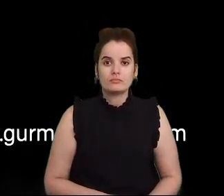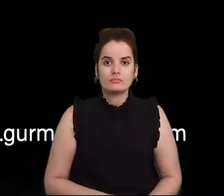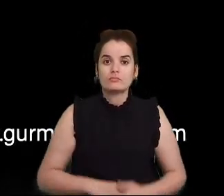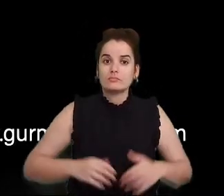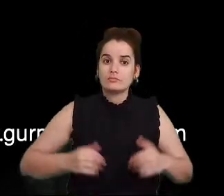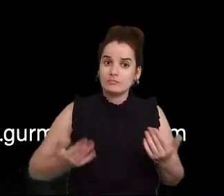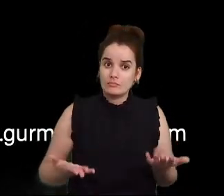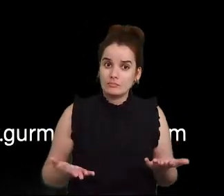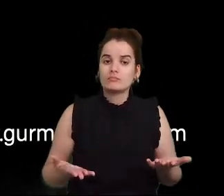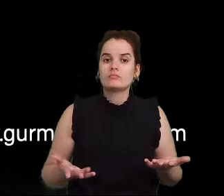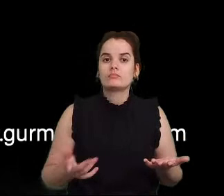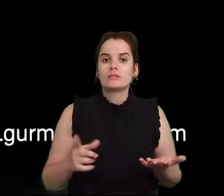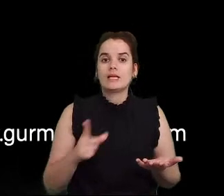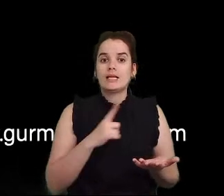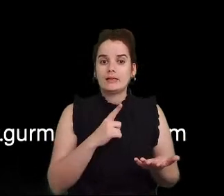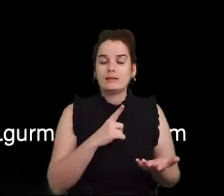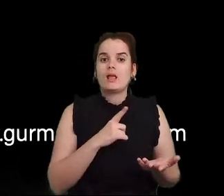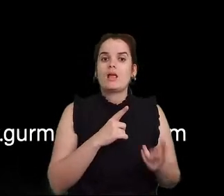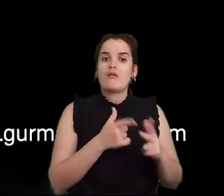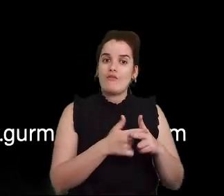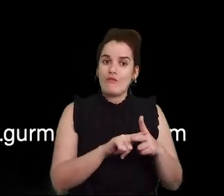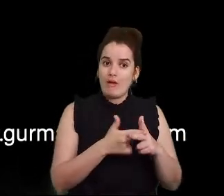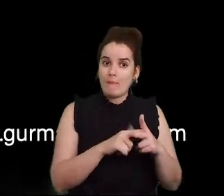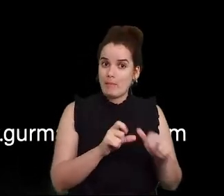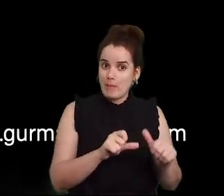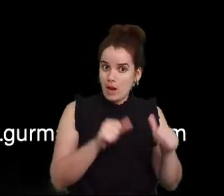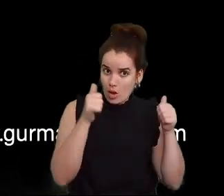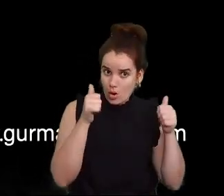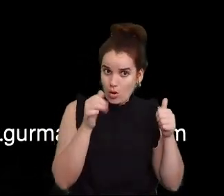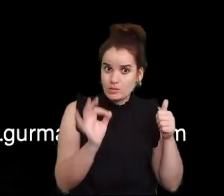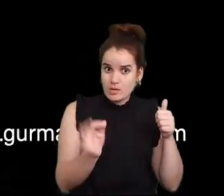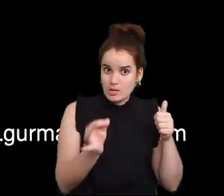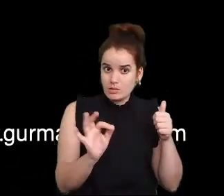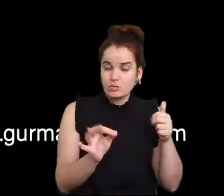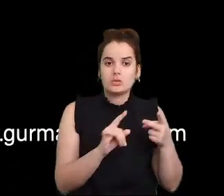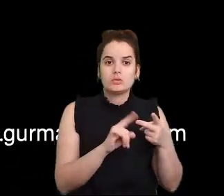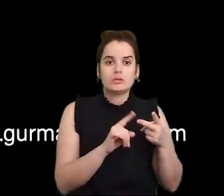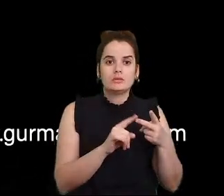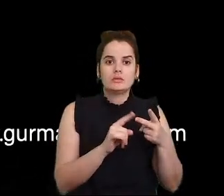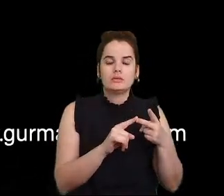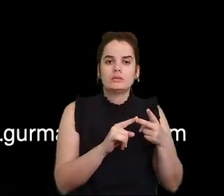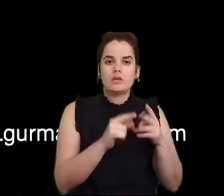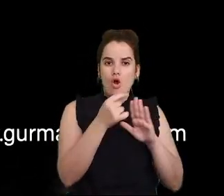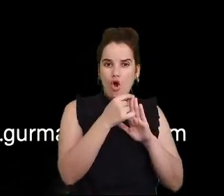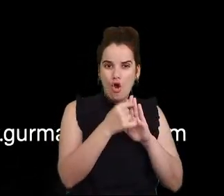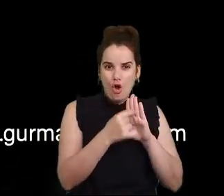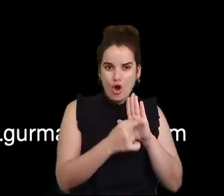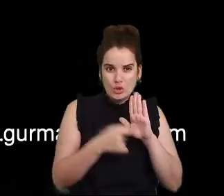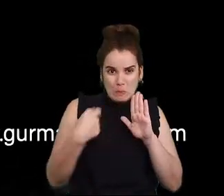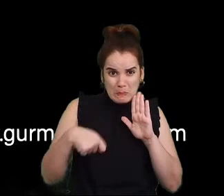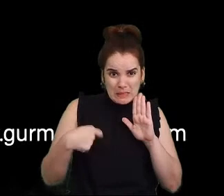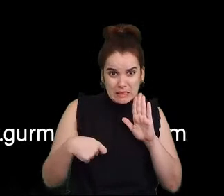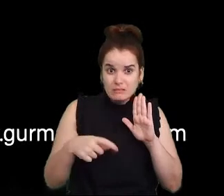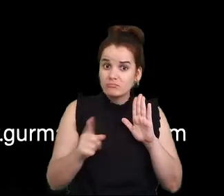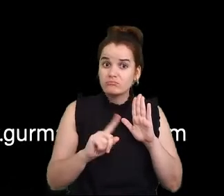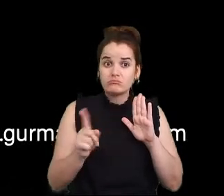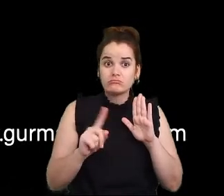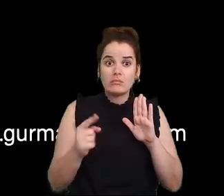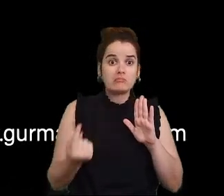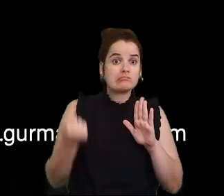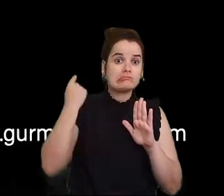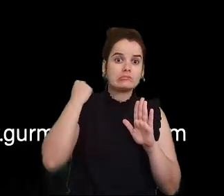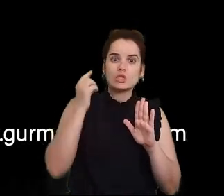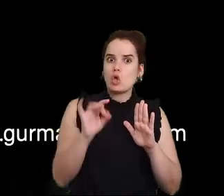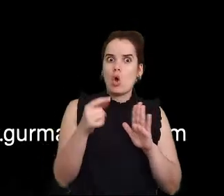no-code solutions that didn't exist a couple of years ago. So when I started my career, the